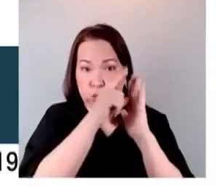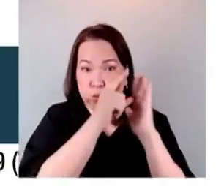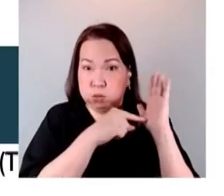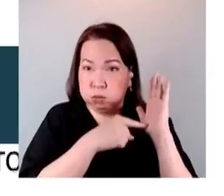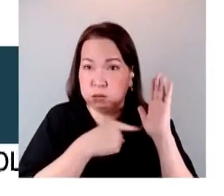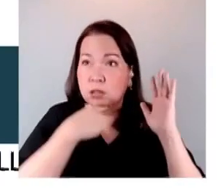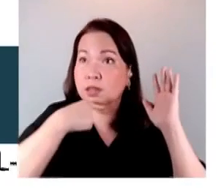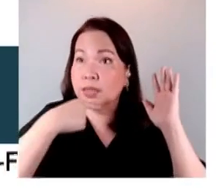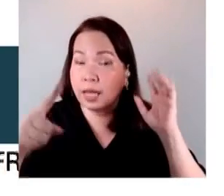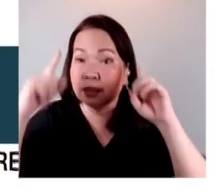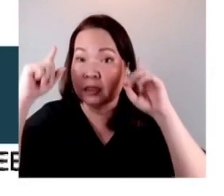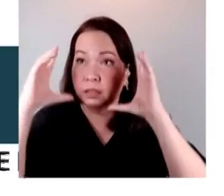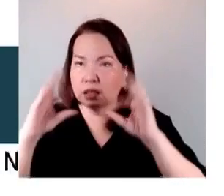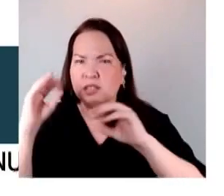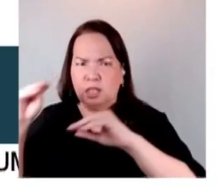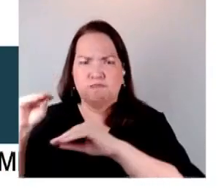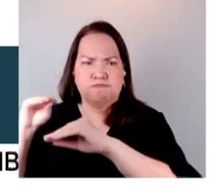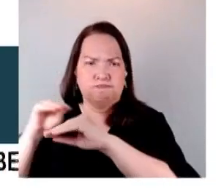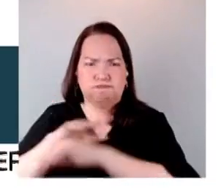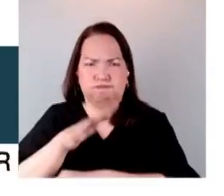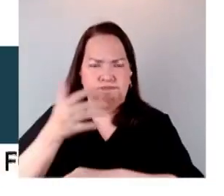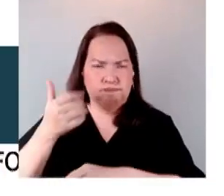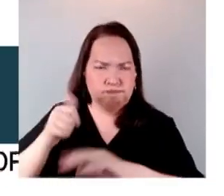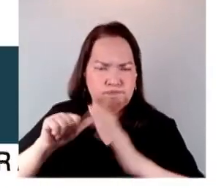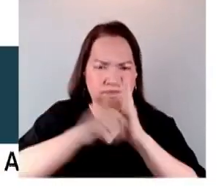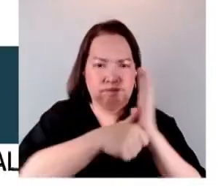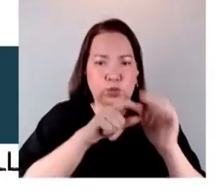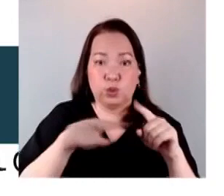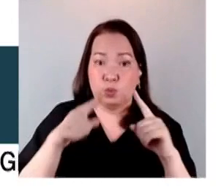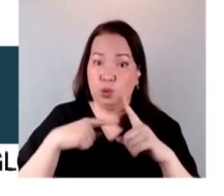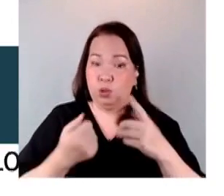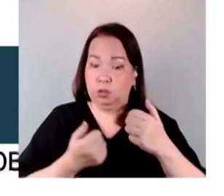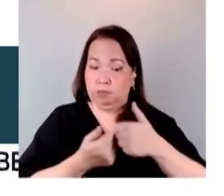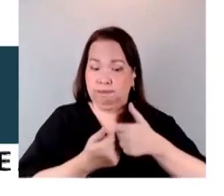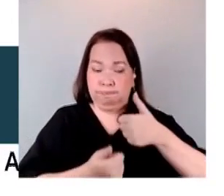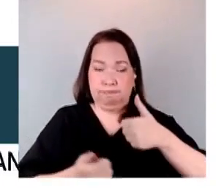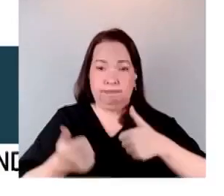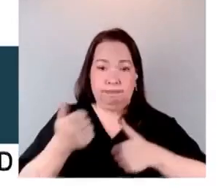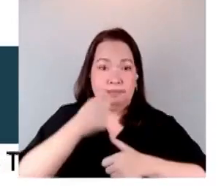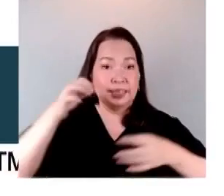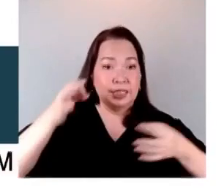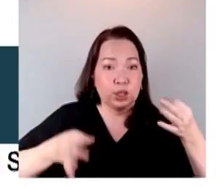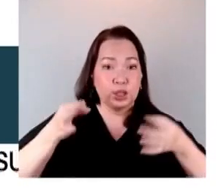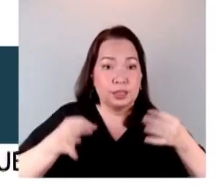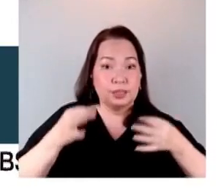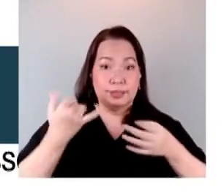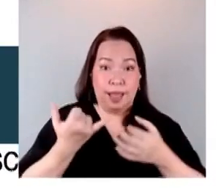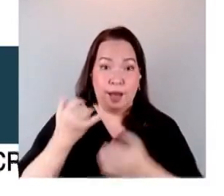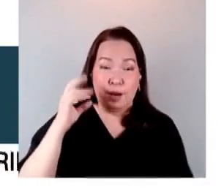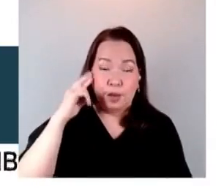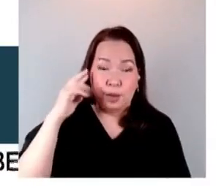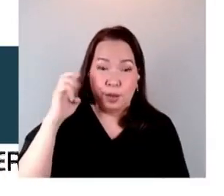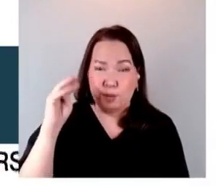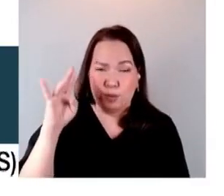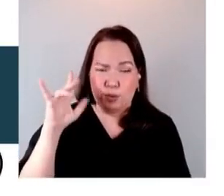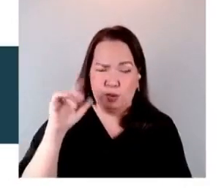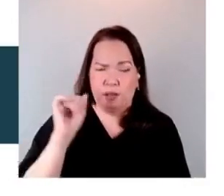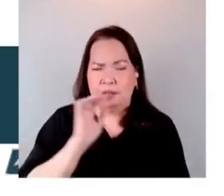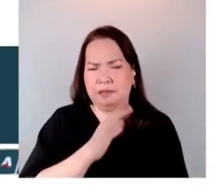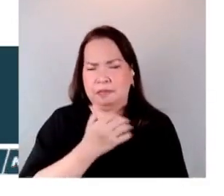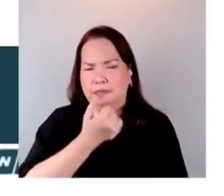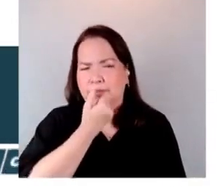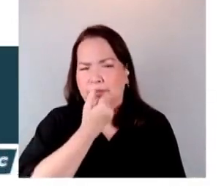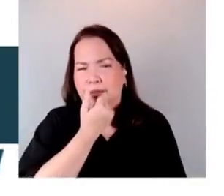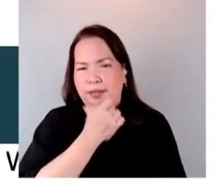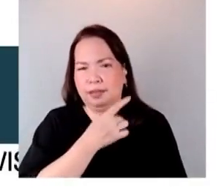Justice Secretary of Ferdinand Marcos is wrong in saying that there are, I read a quotation from him. He